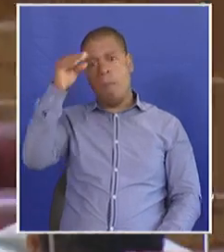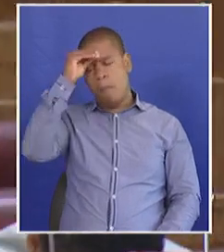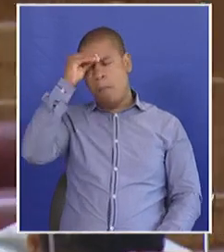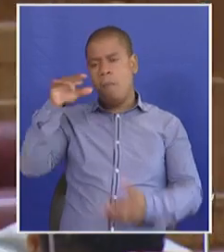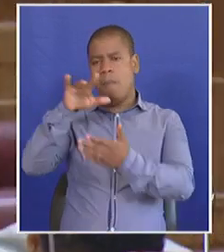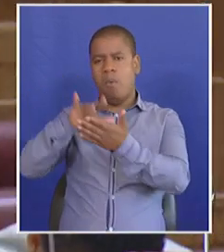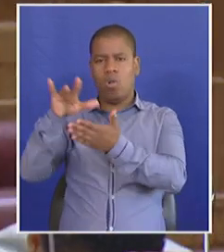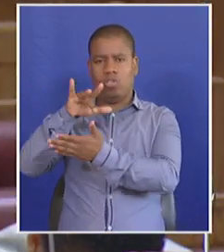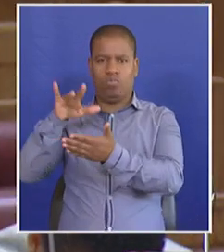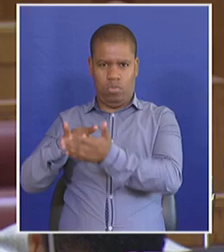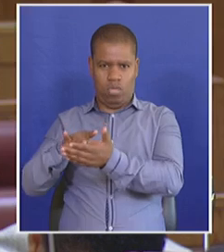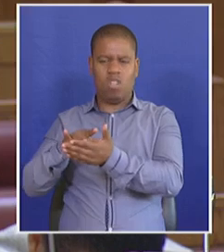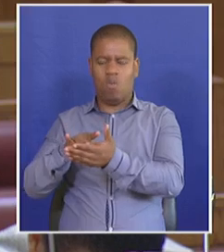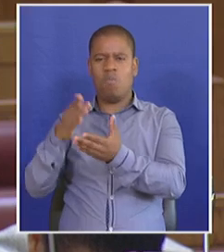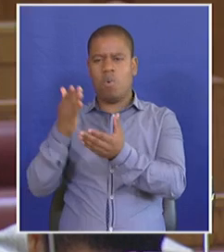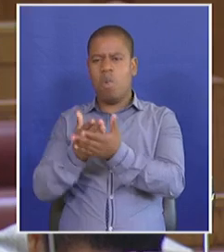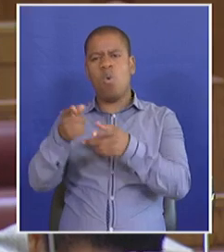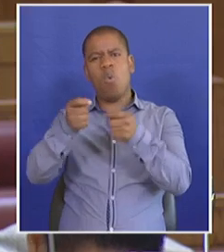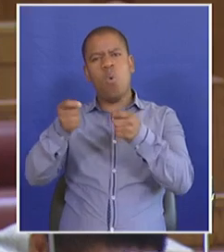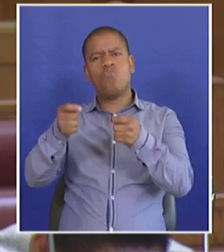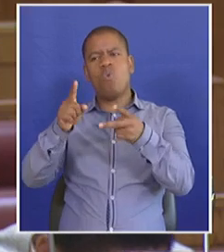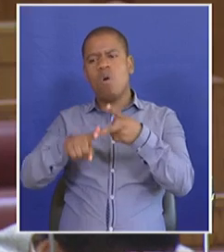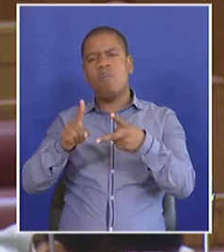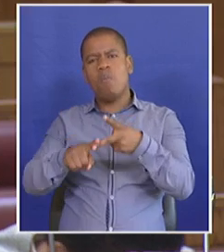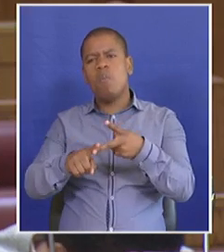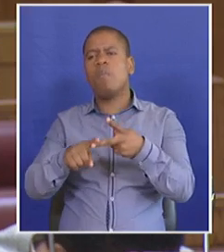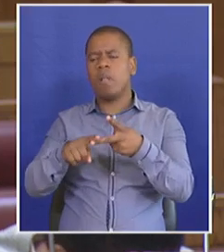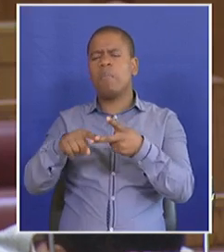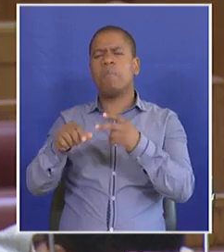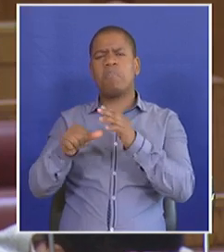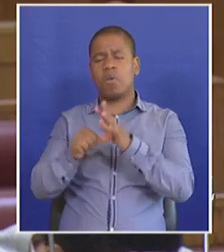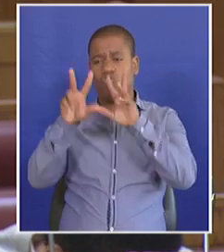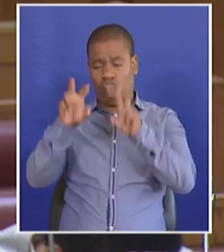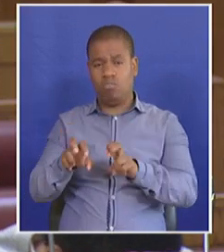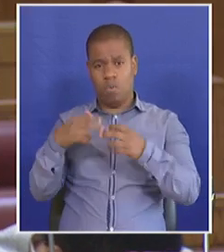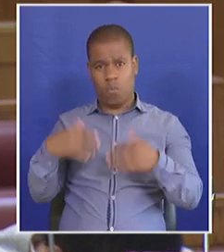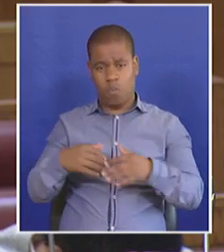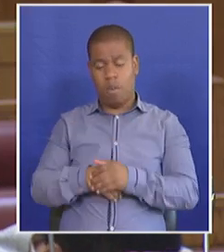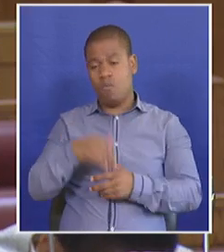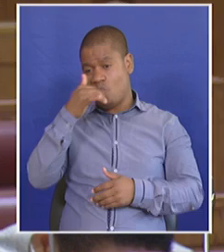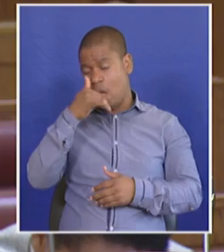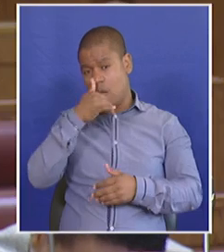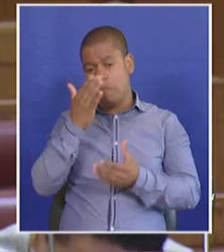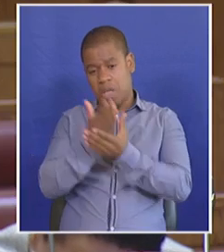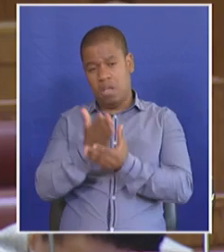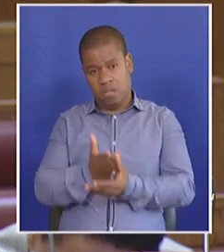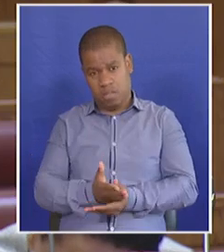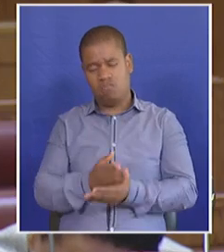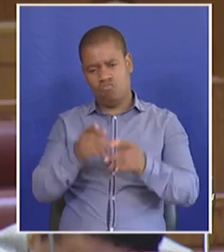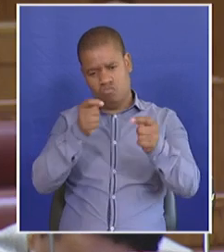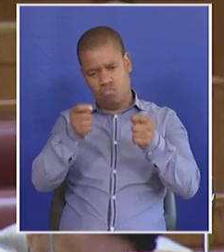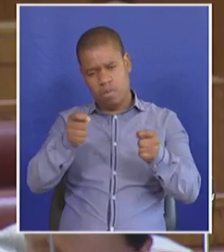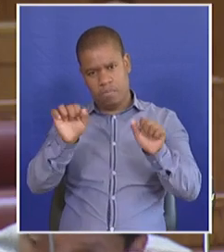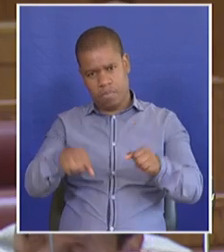register, manage, control, and keep record of reported criminal cases.